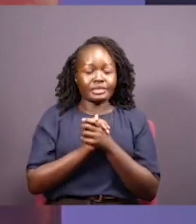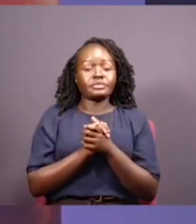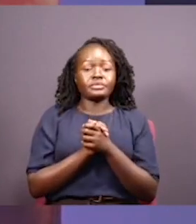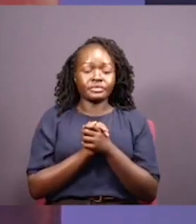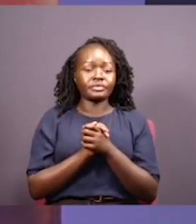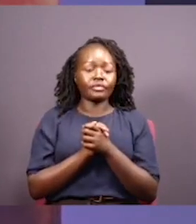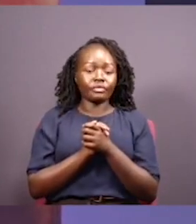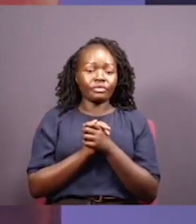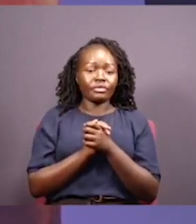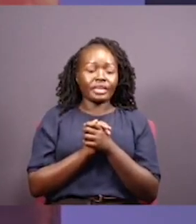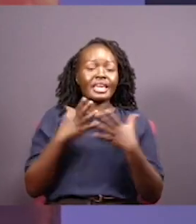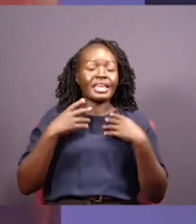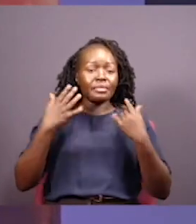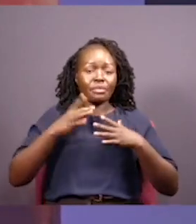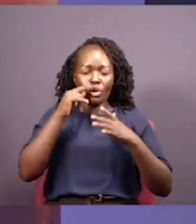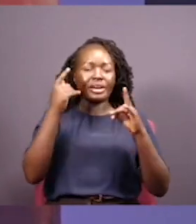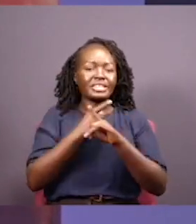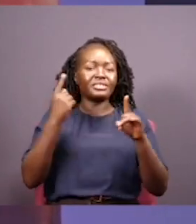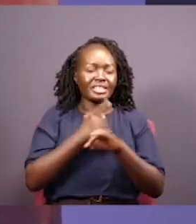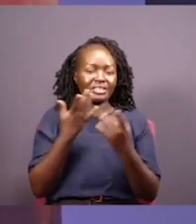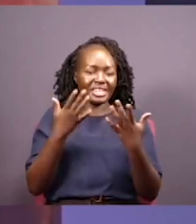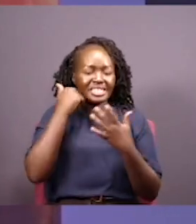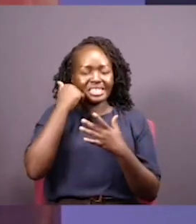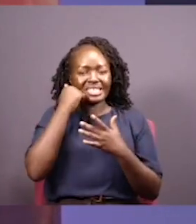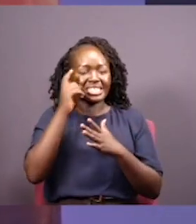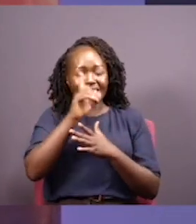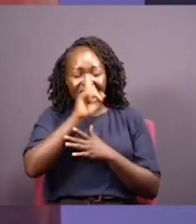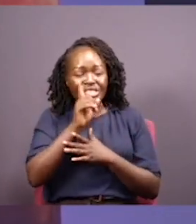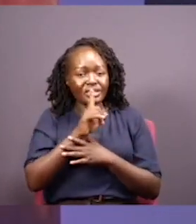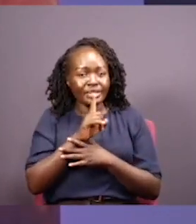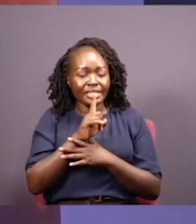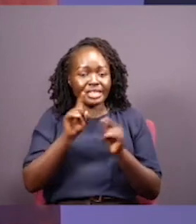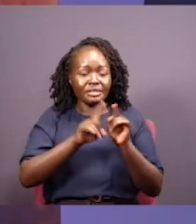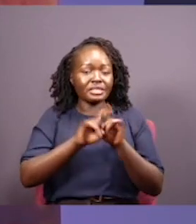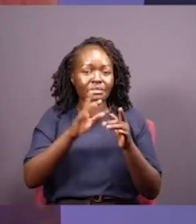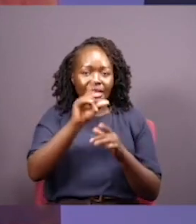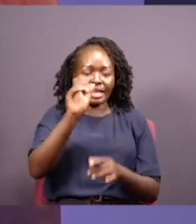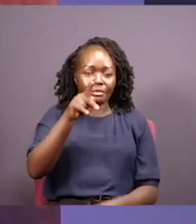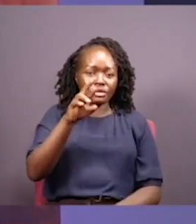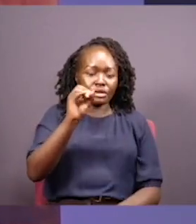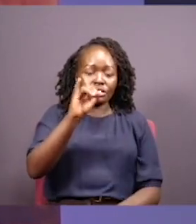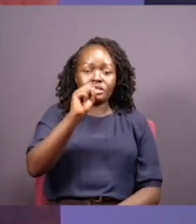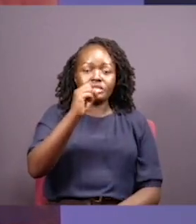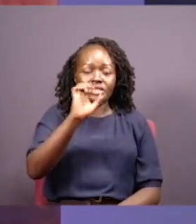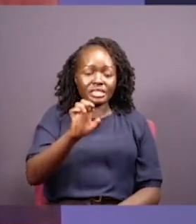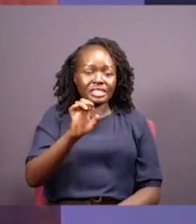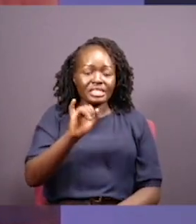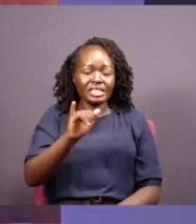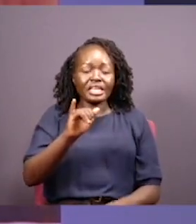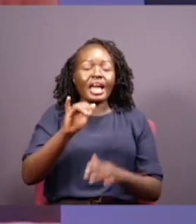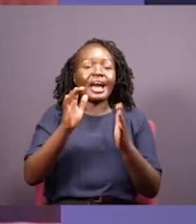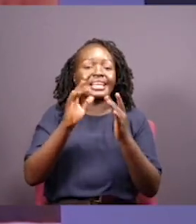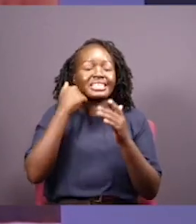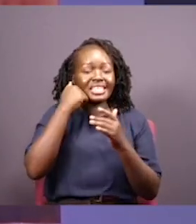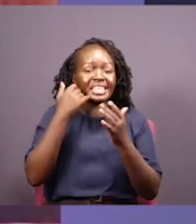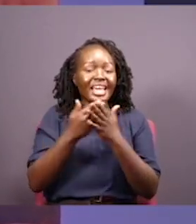who had certain debilitating conditions, conditions like leprosy and paralysis, diseases that up till that